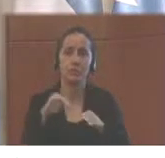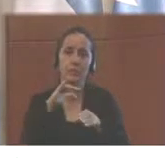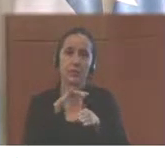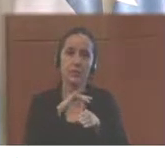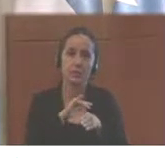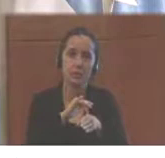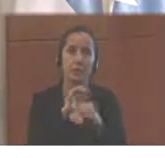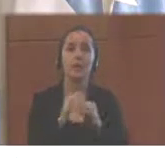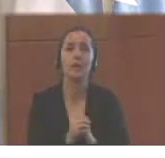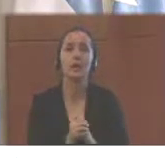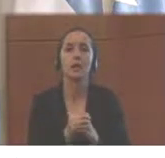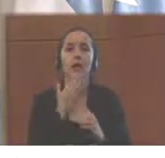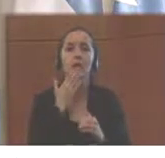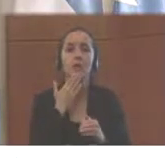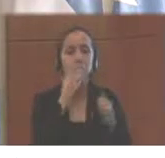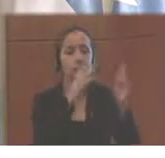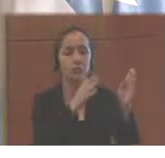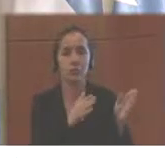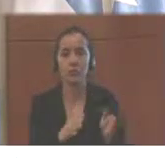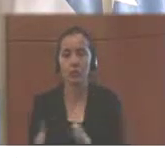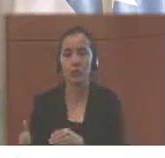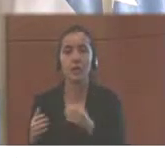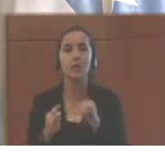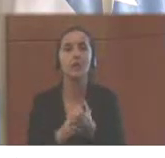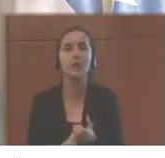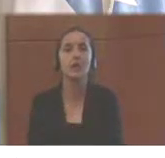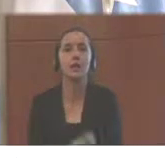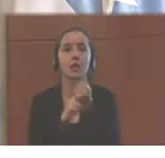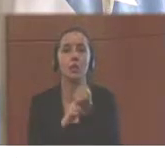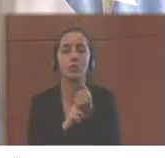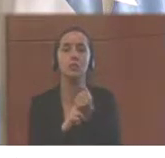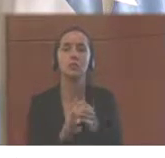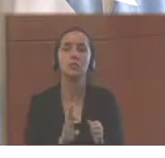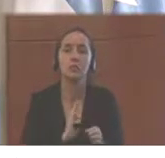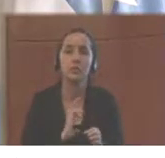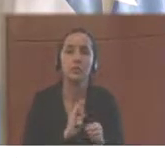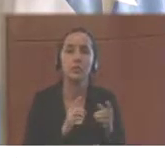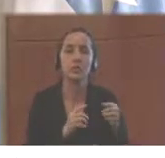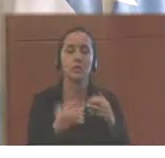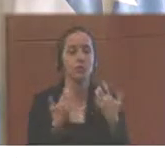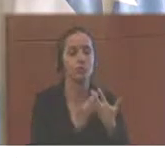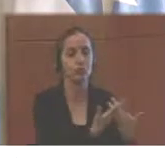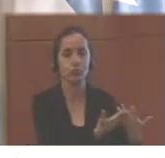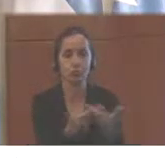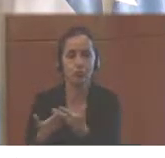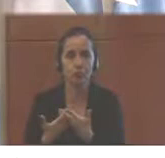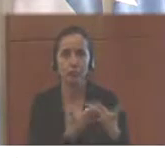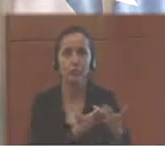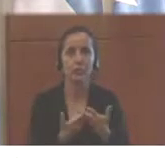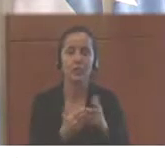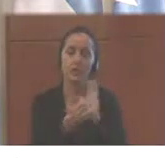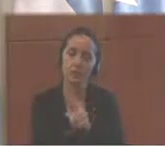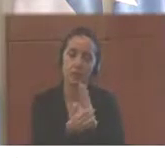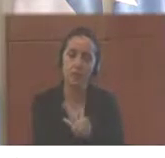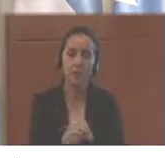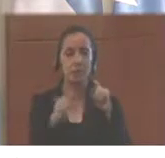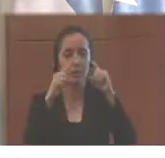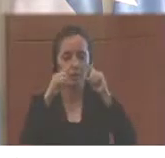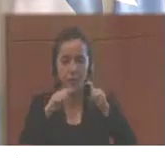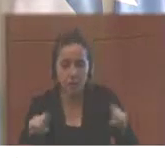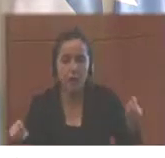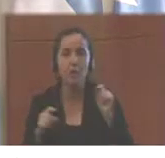risk management. And we've also made available all technical resources and cooperation for equipment